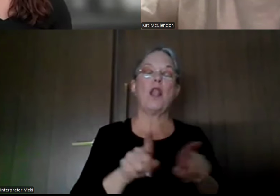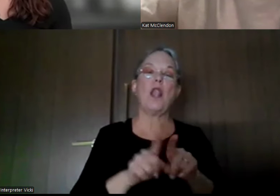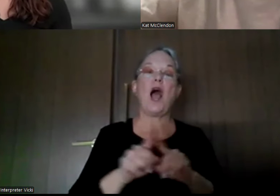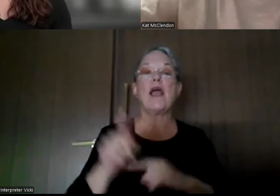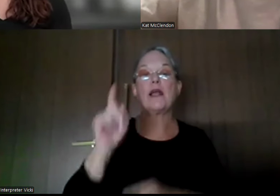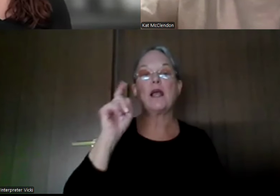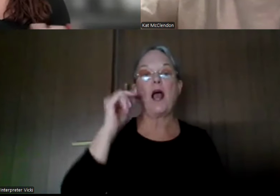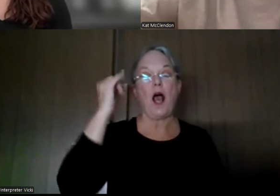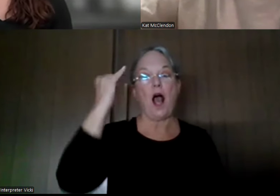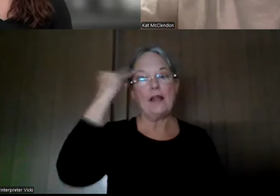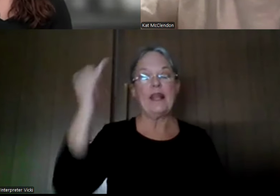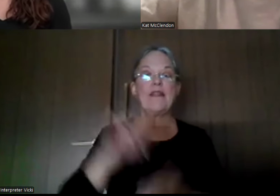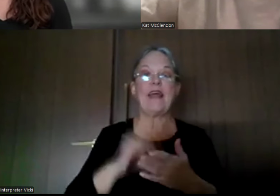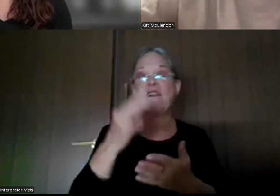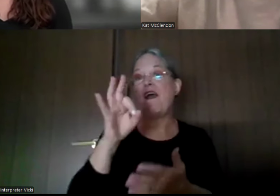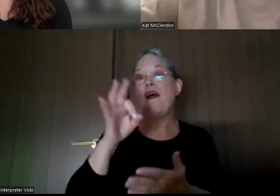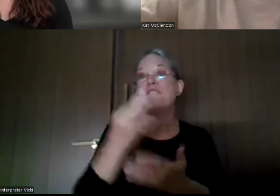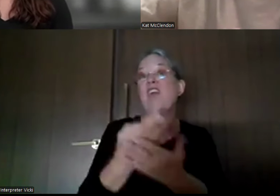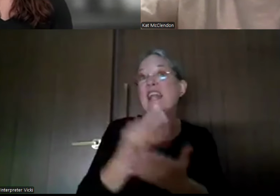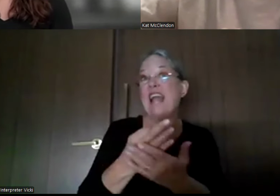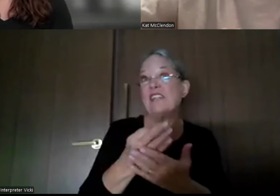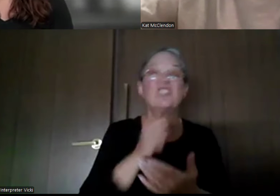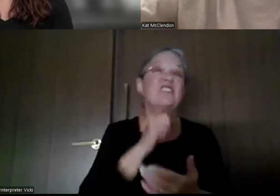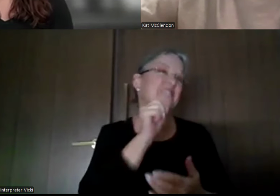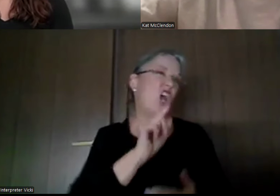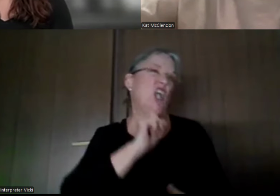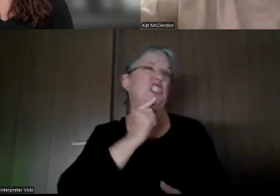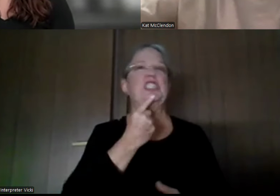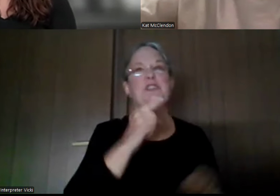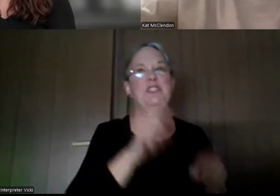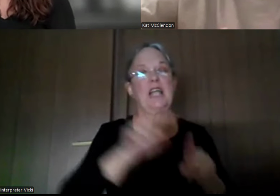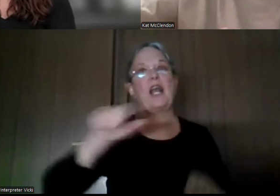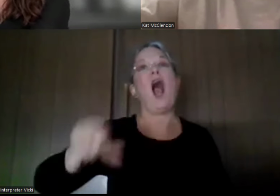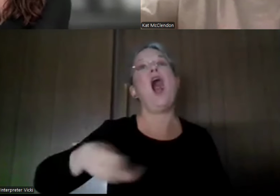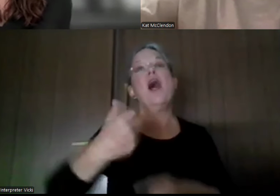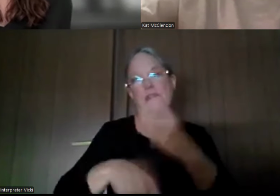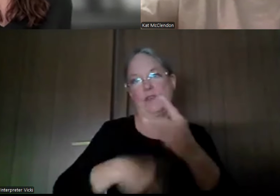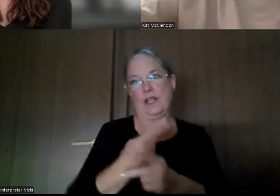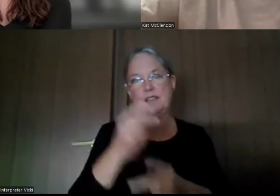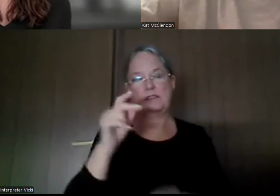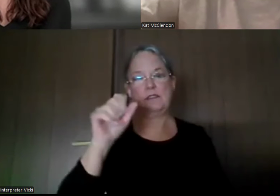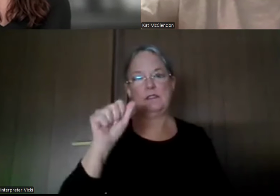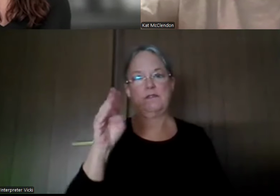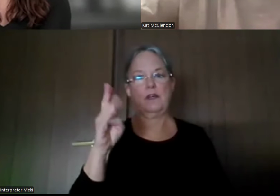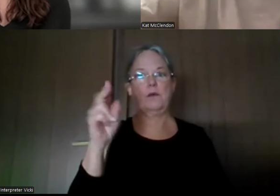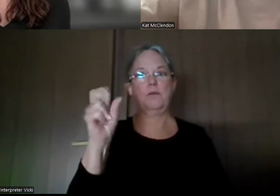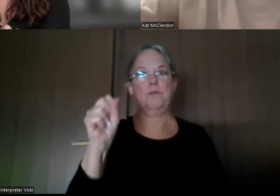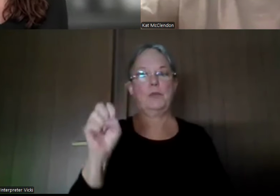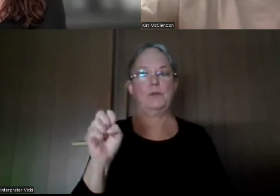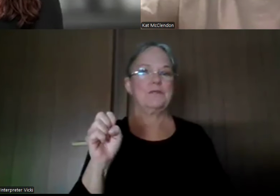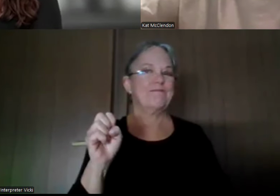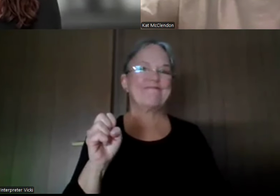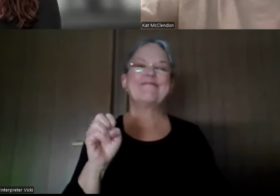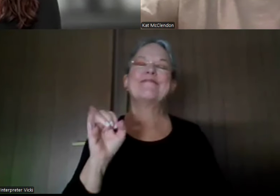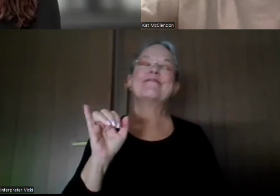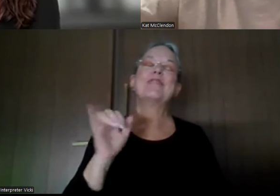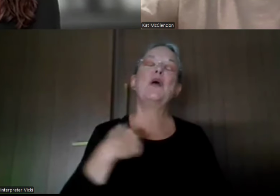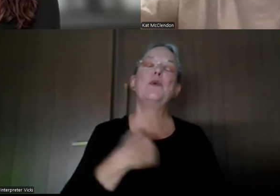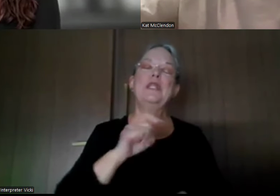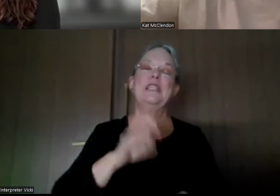as abuse or isn't as serious as other forms of abuse. And I Mhm. think that's where we can really, challenge